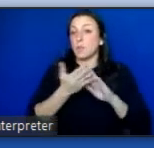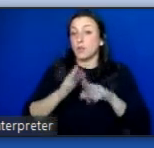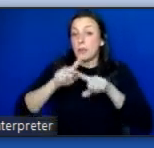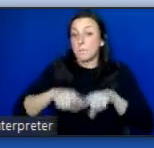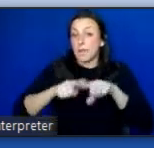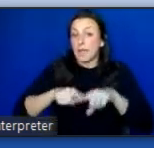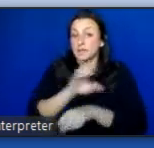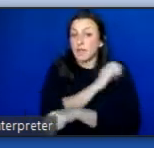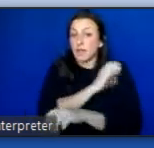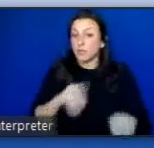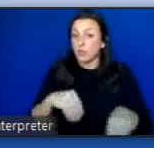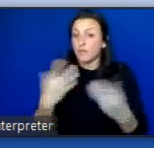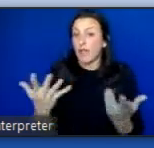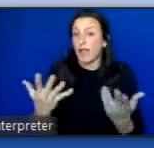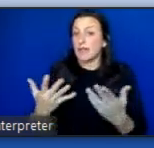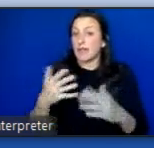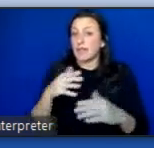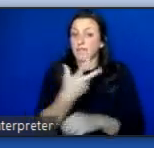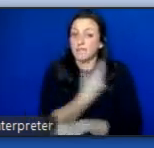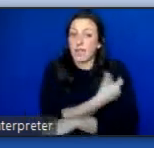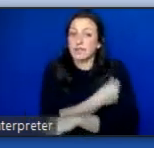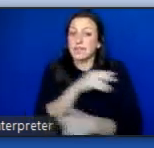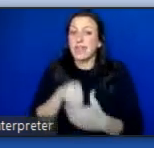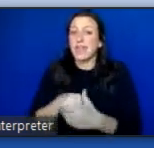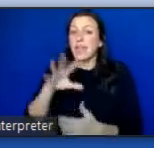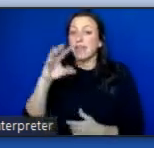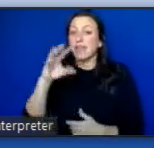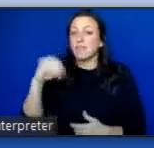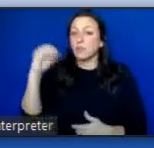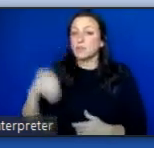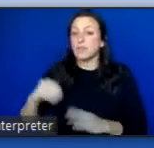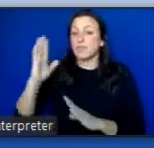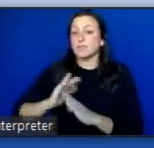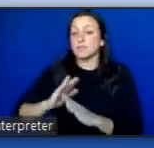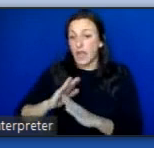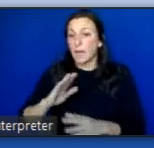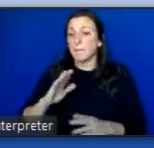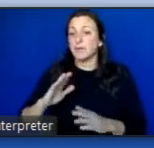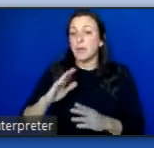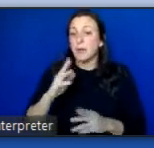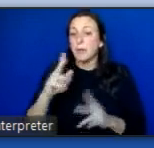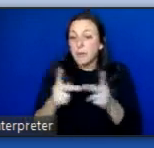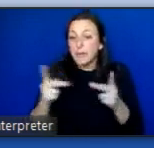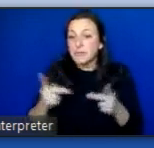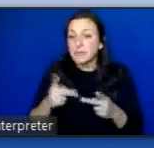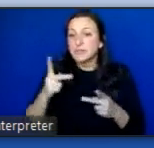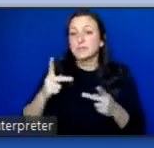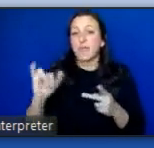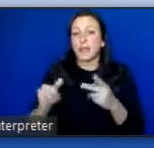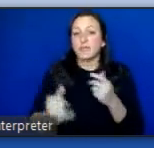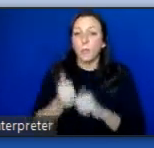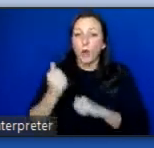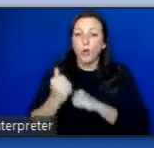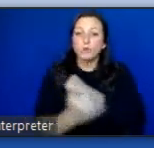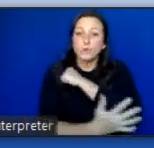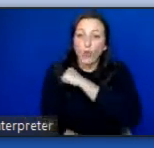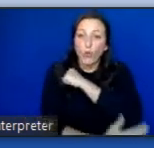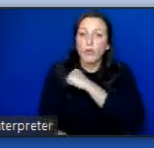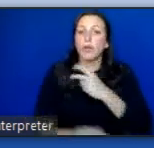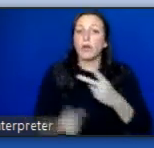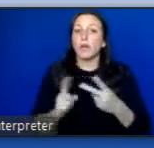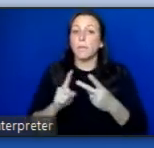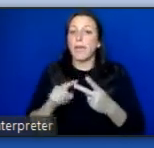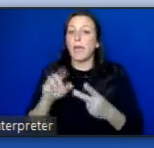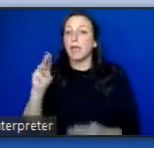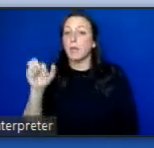vaccines in 50% of the top 50 census tracts for high density of low income and minority communities.